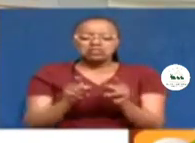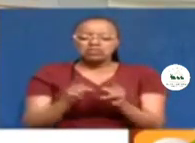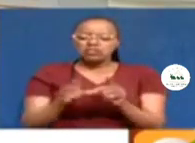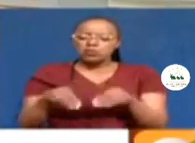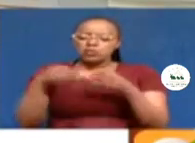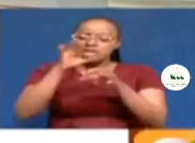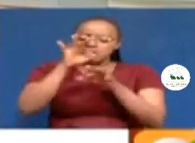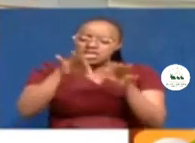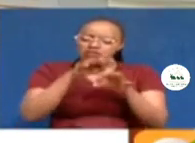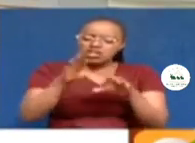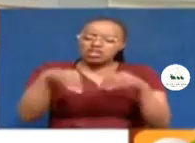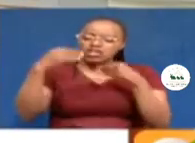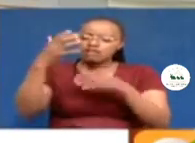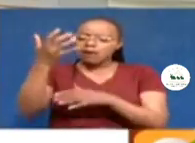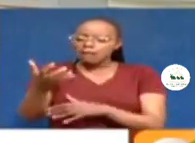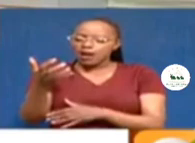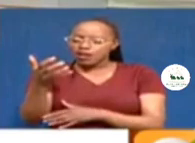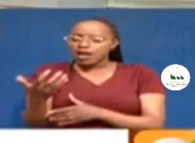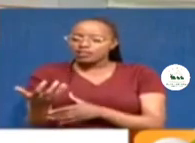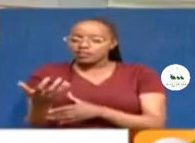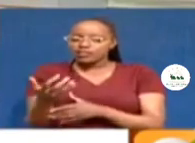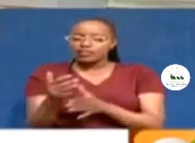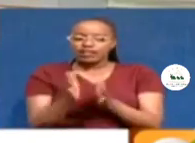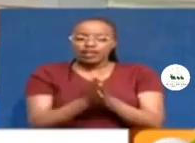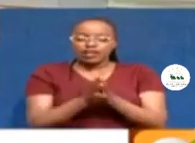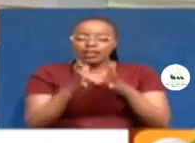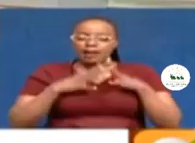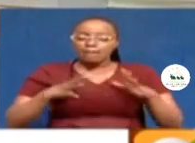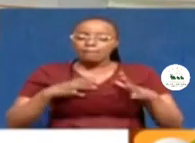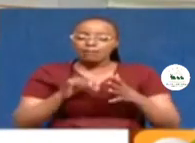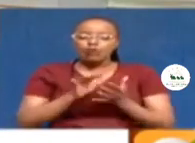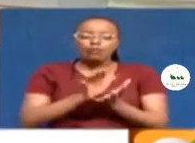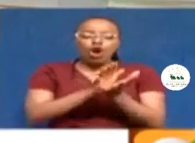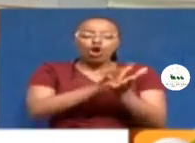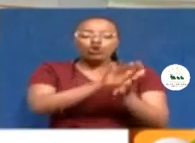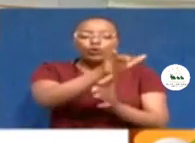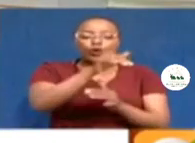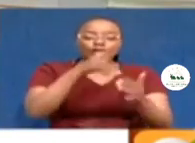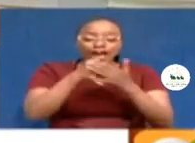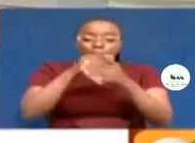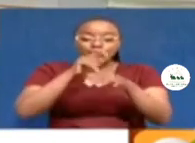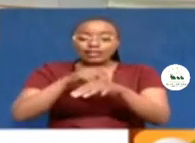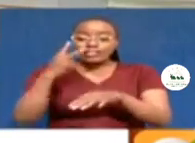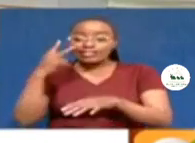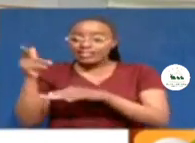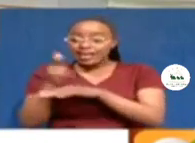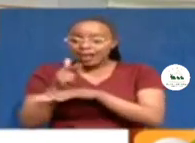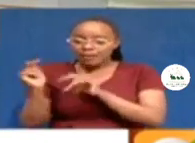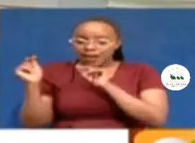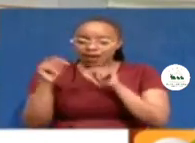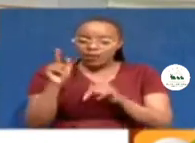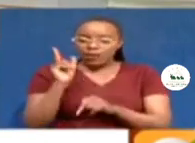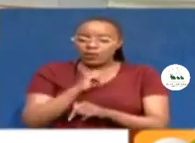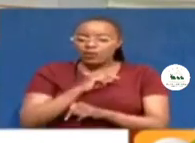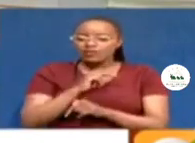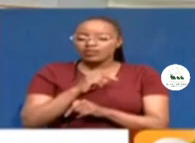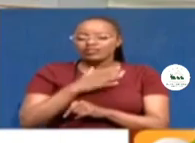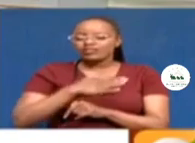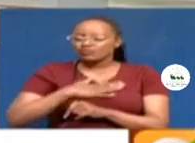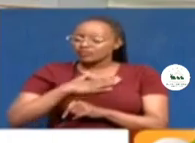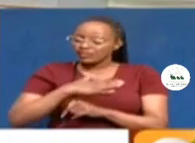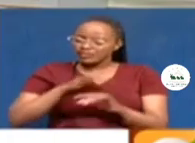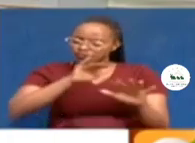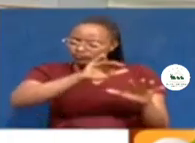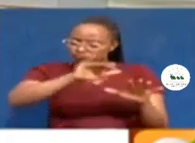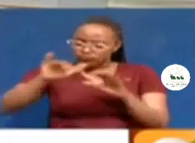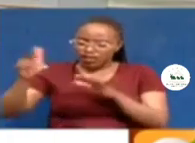tea, give you mandazi, and people will be kept waiting until they see these cameras. Keep away these